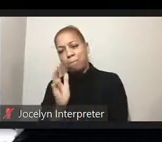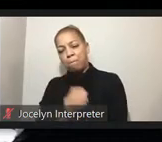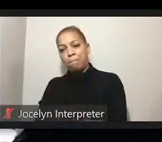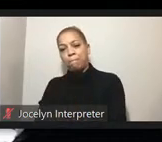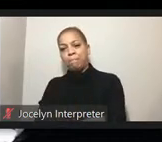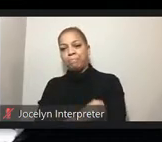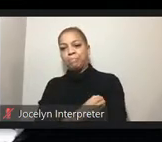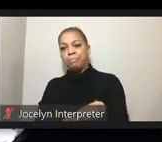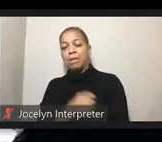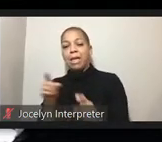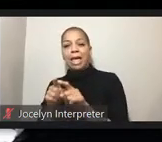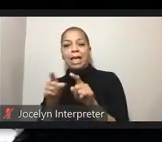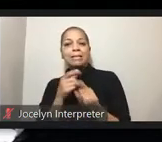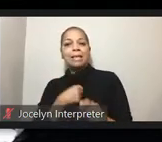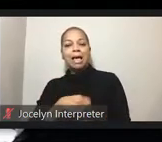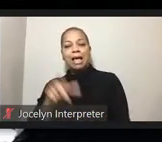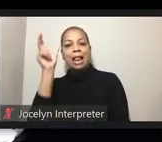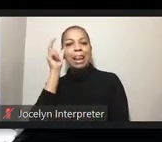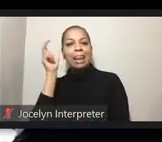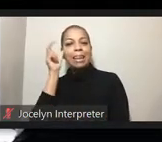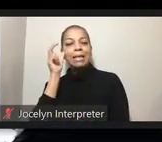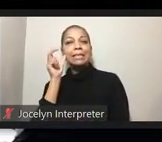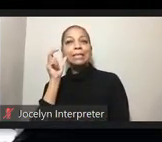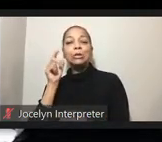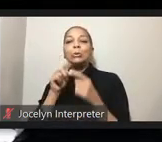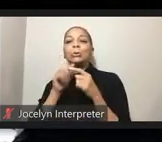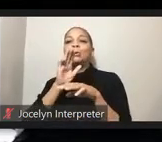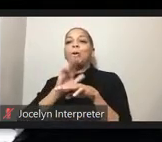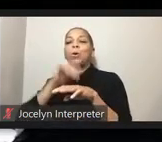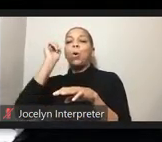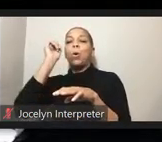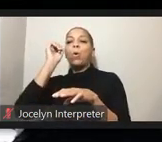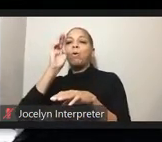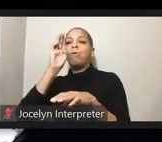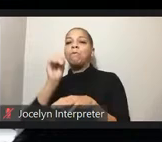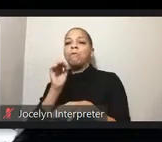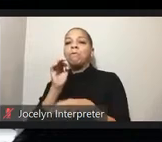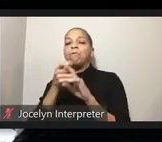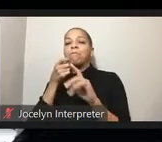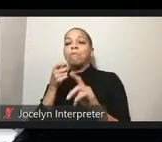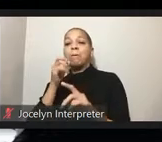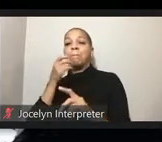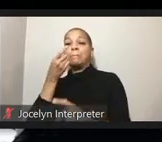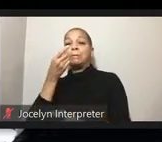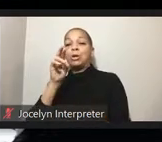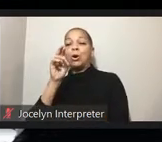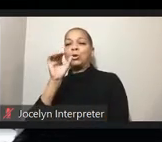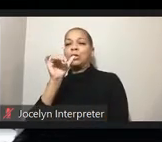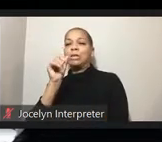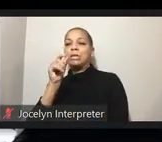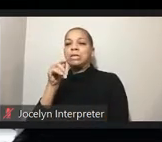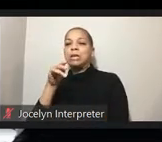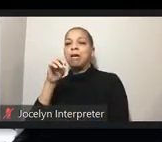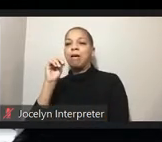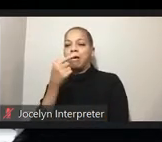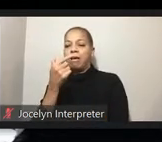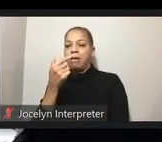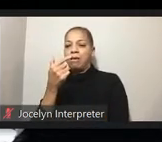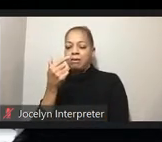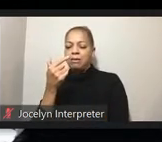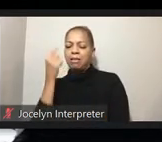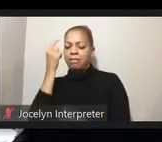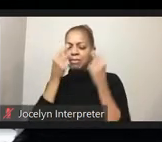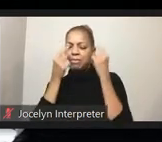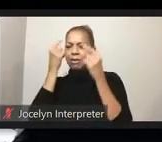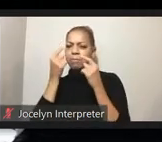So as I listen to the call from Dr. Young to invite us to think about the conditions